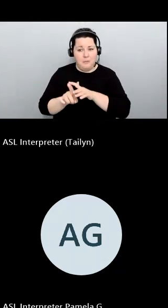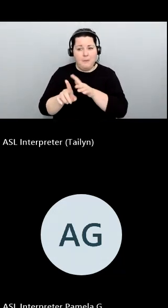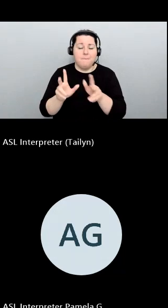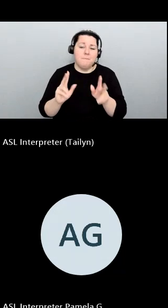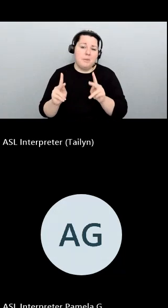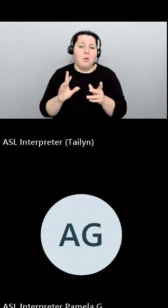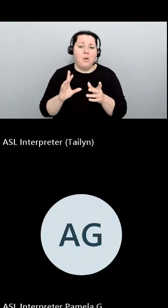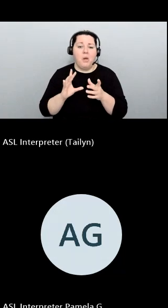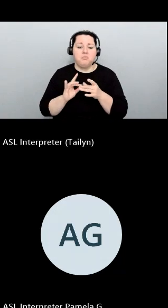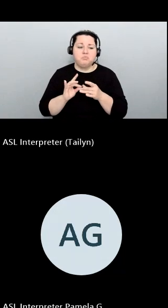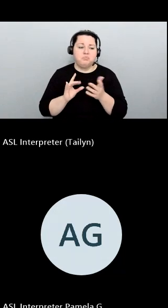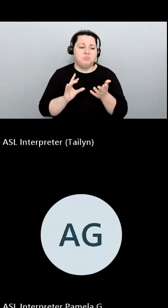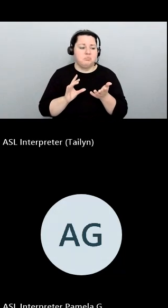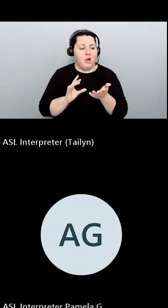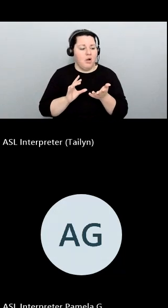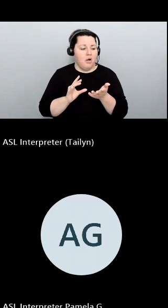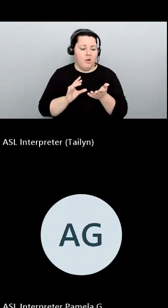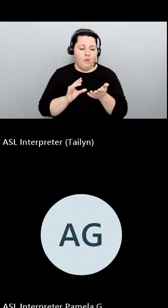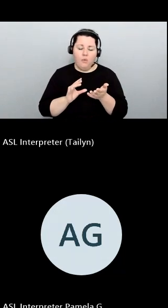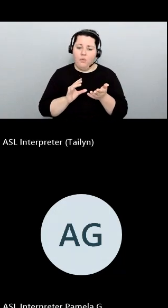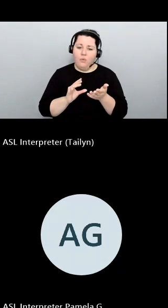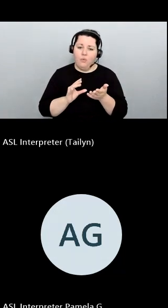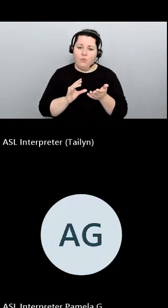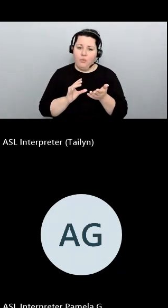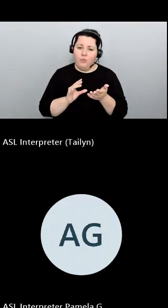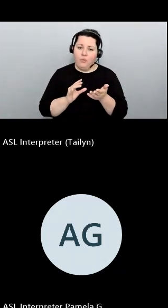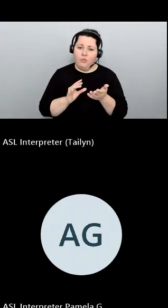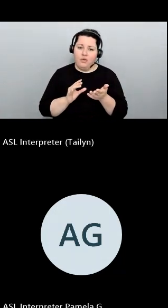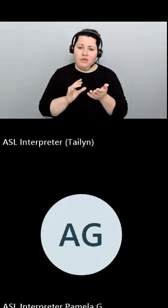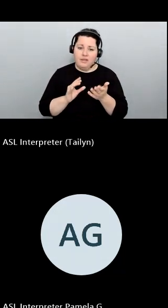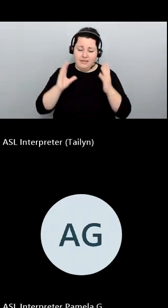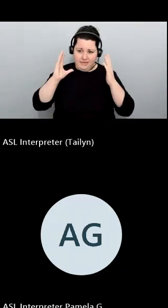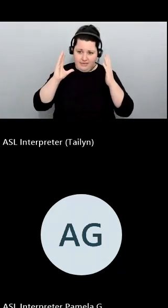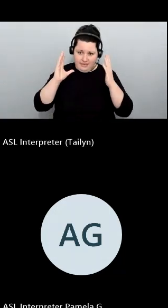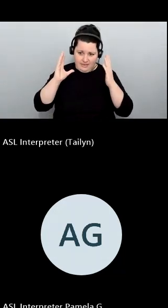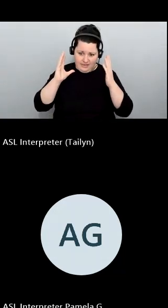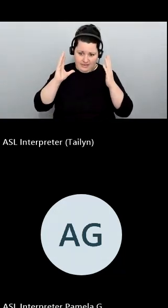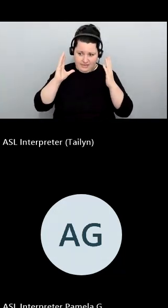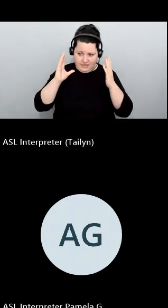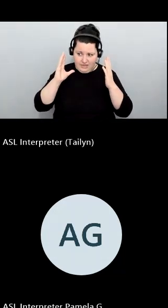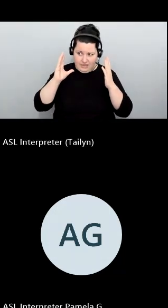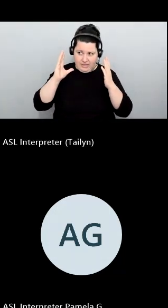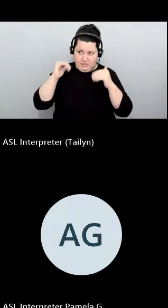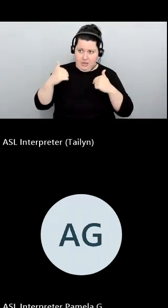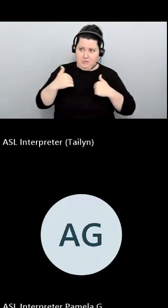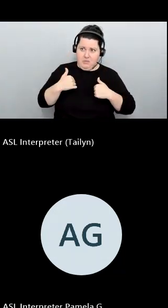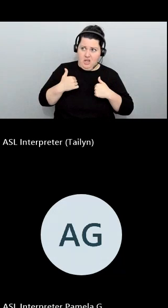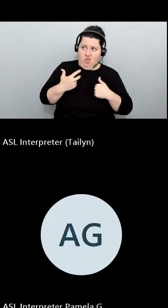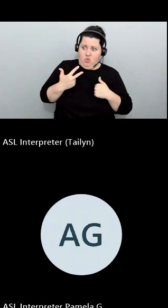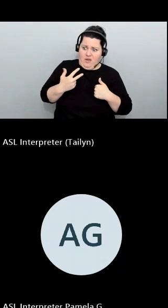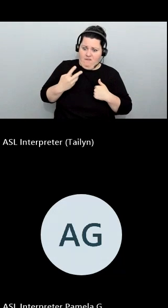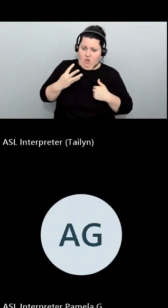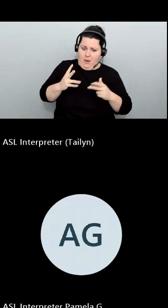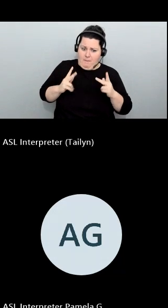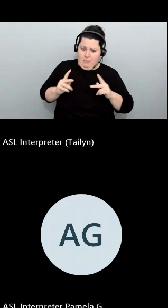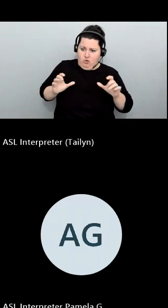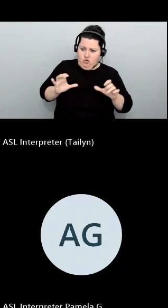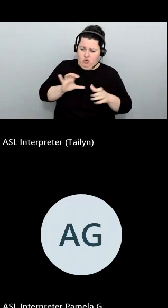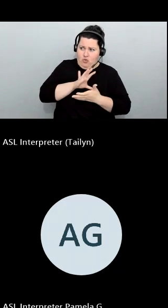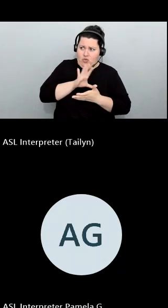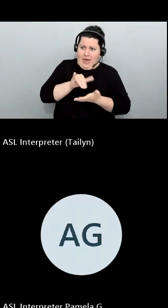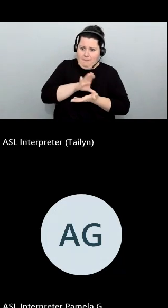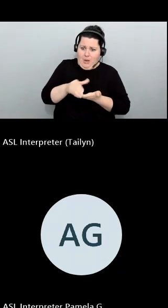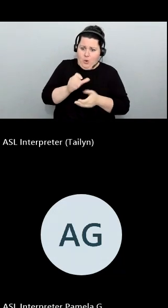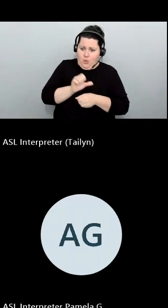about having being expected to do the work of like 3 people, 4 people, and just so